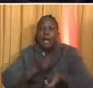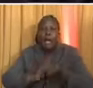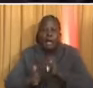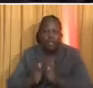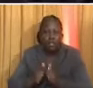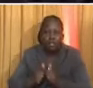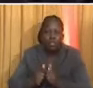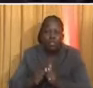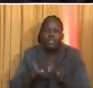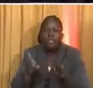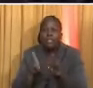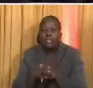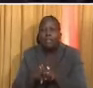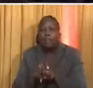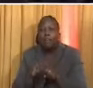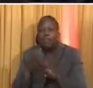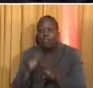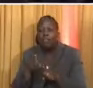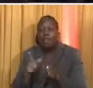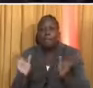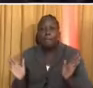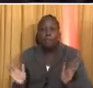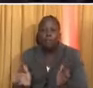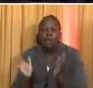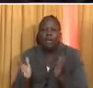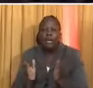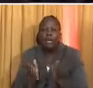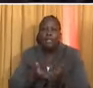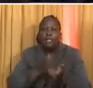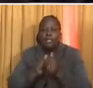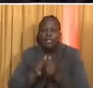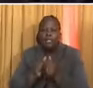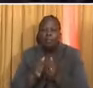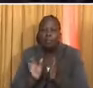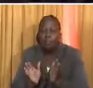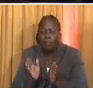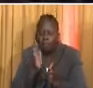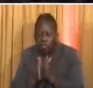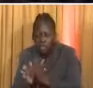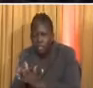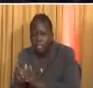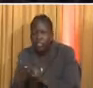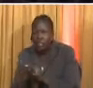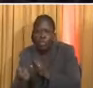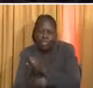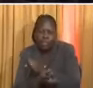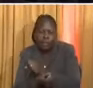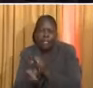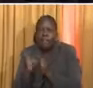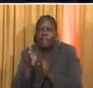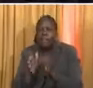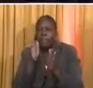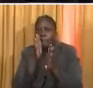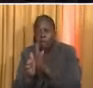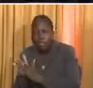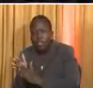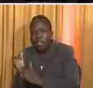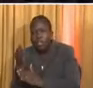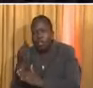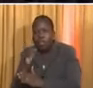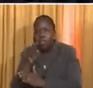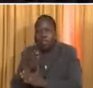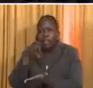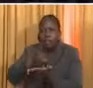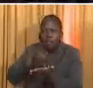the inception of the popular initiative process, as explained, the entire process was irredeemably